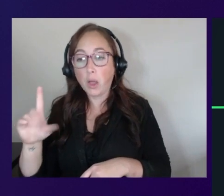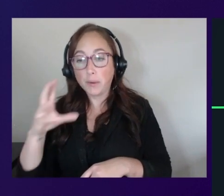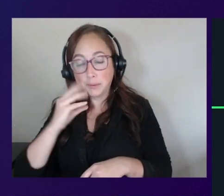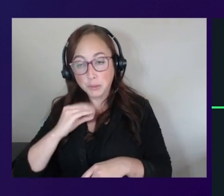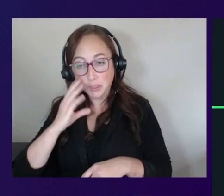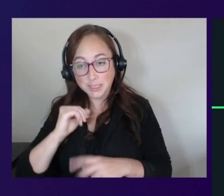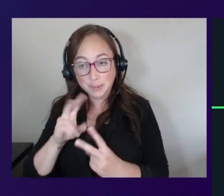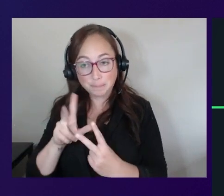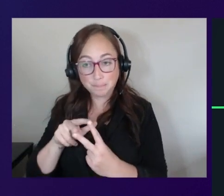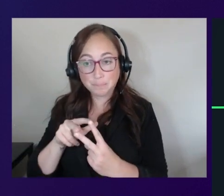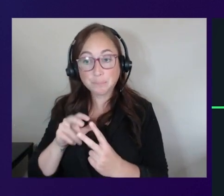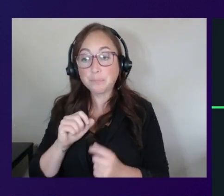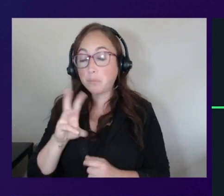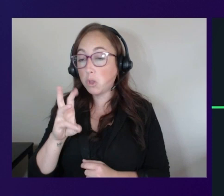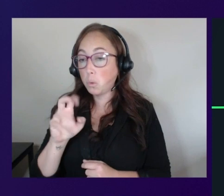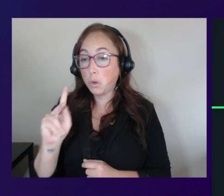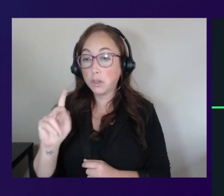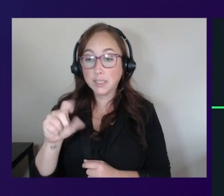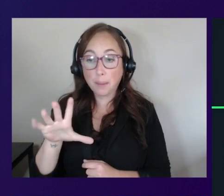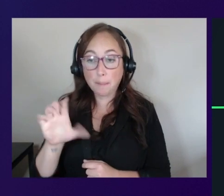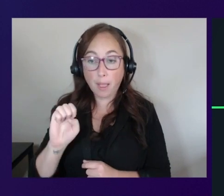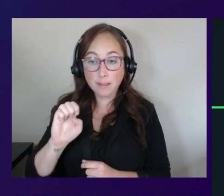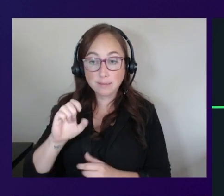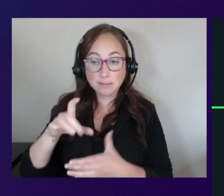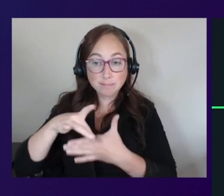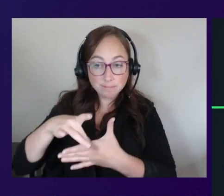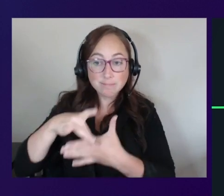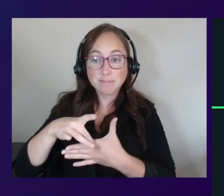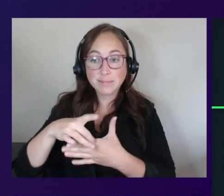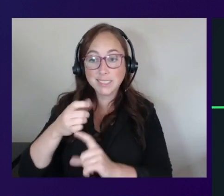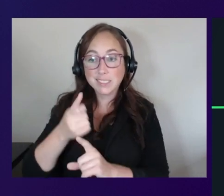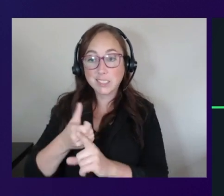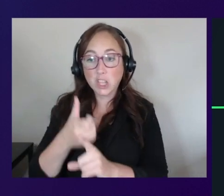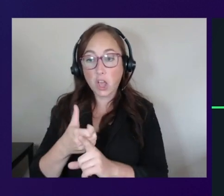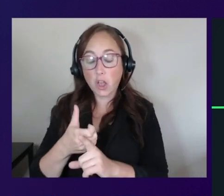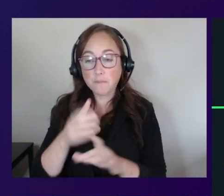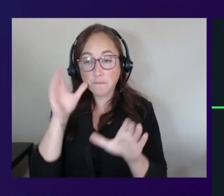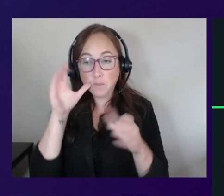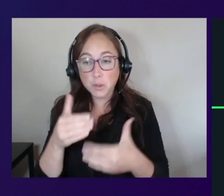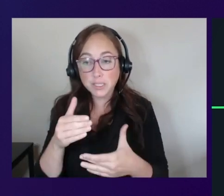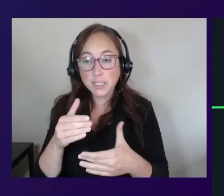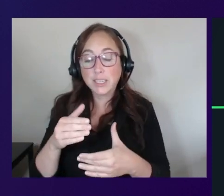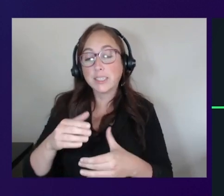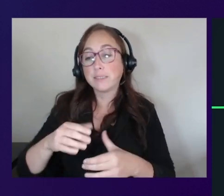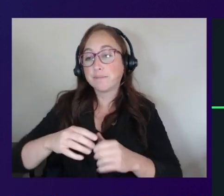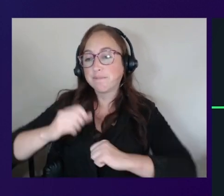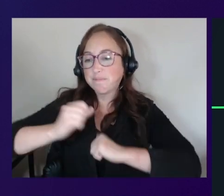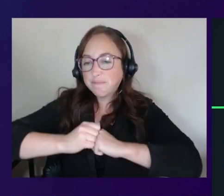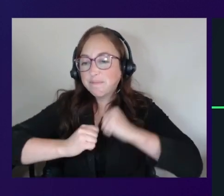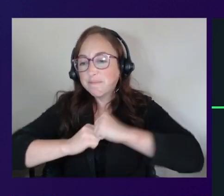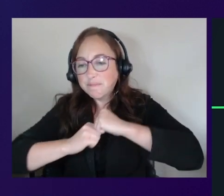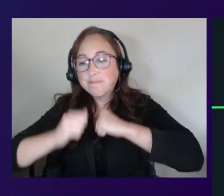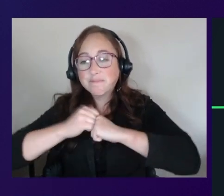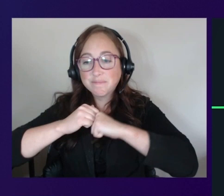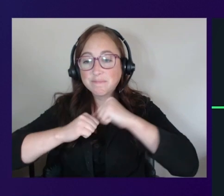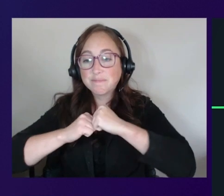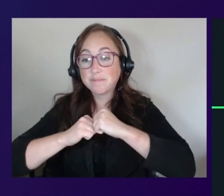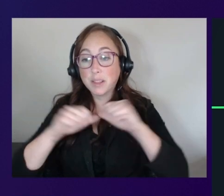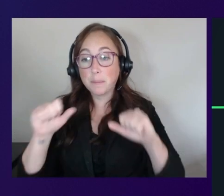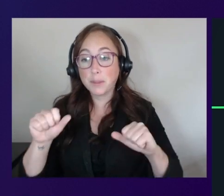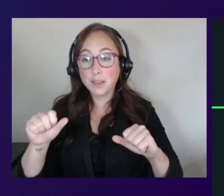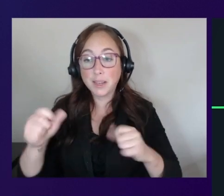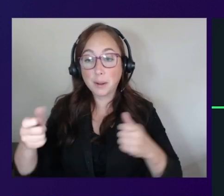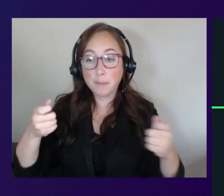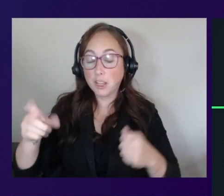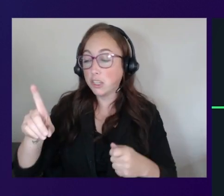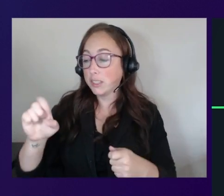think about Workspaces Core is focusing on the infrastructure and the ability to manage desktops at scale,